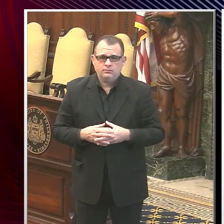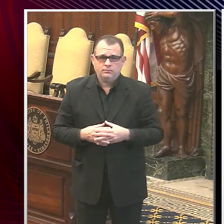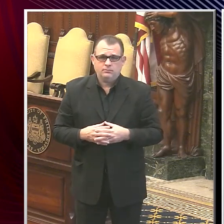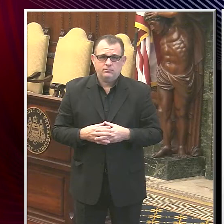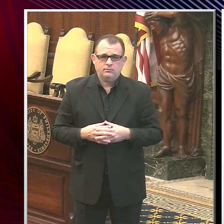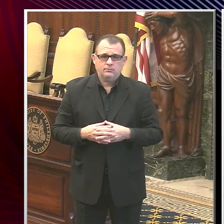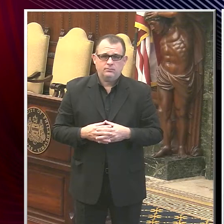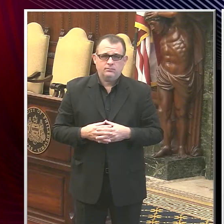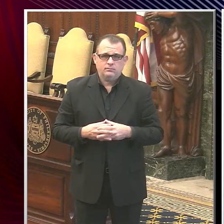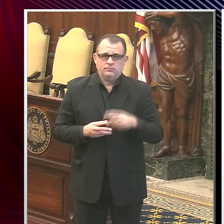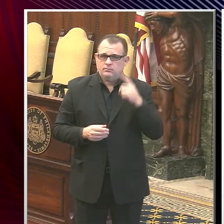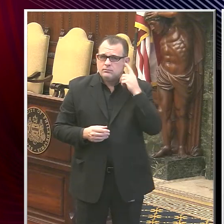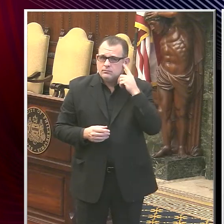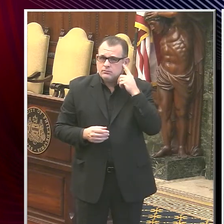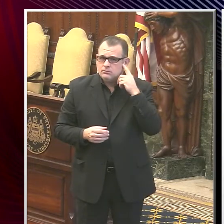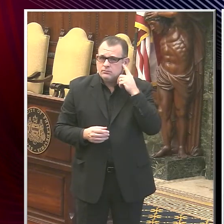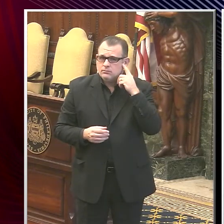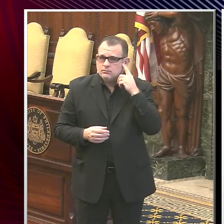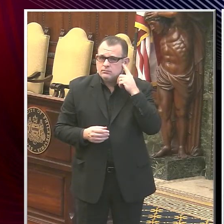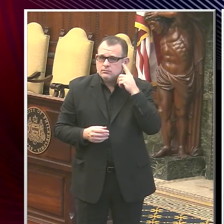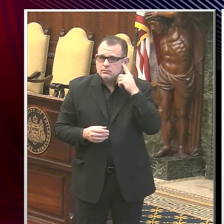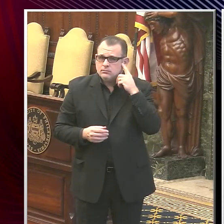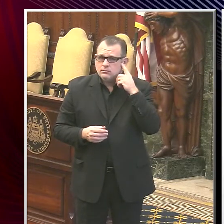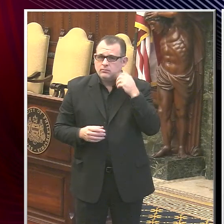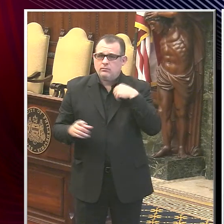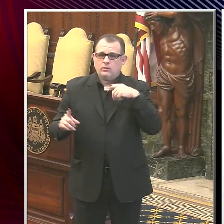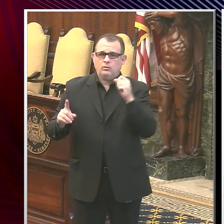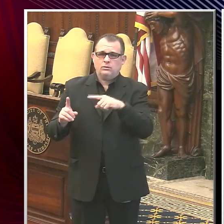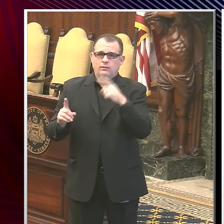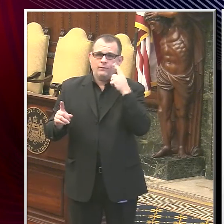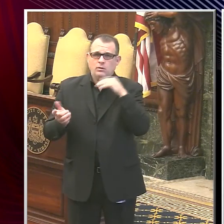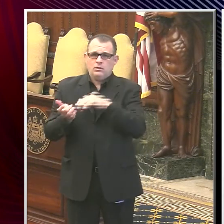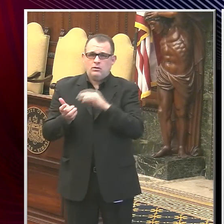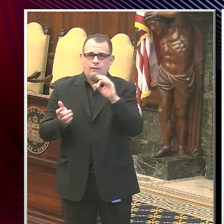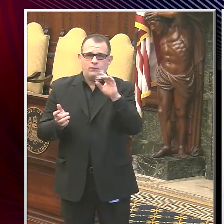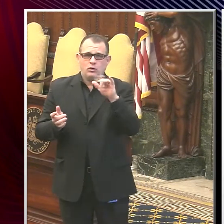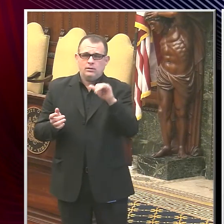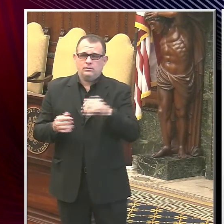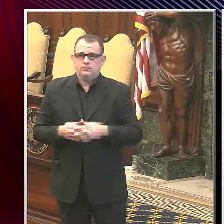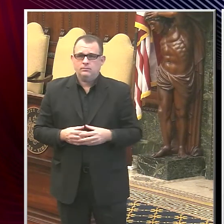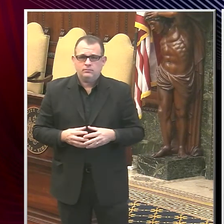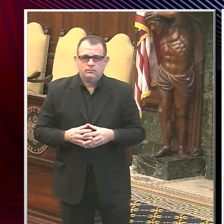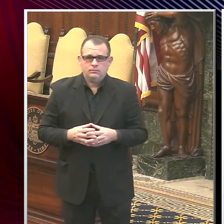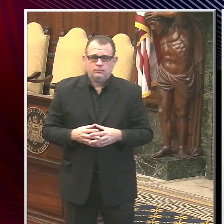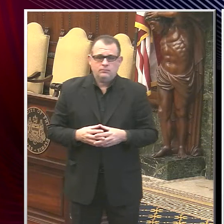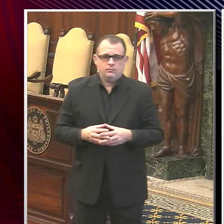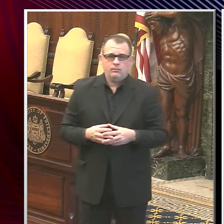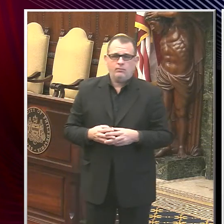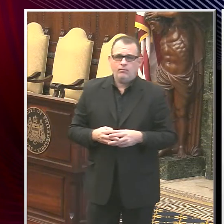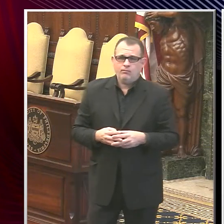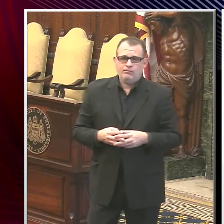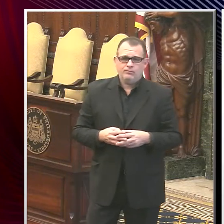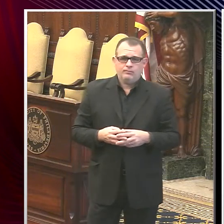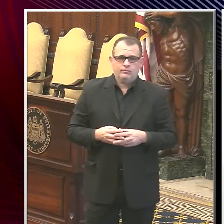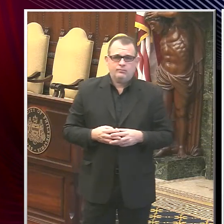Martin? Yes, this question is for Dr. Farley. Dr. Farley, thinking about solutions